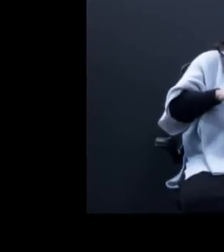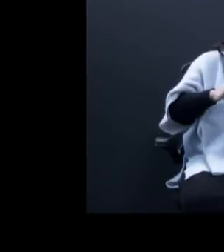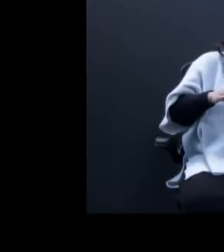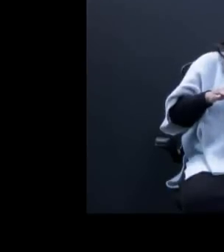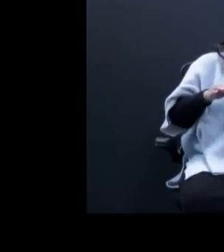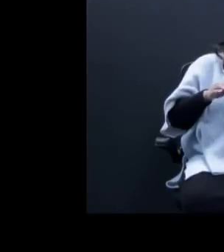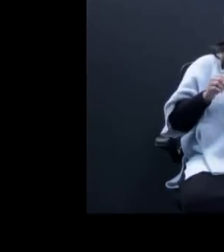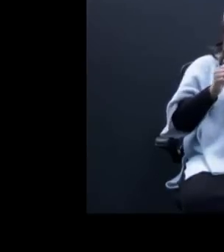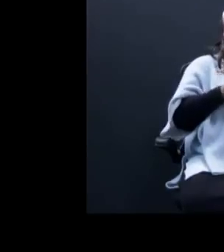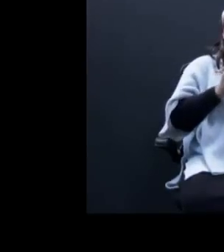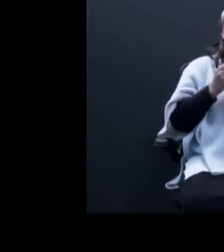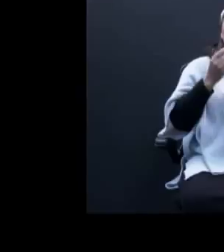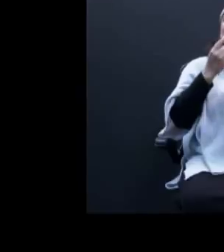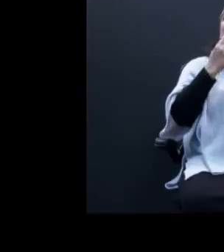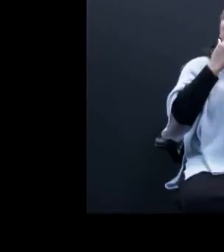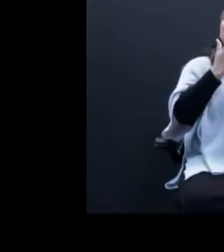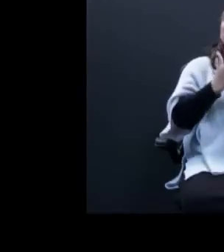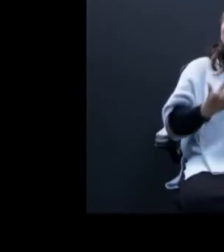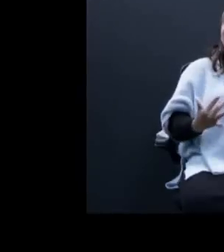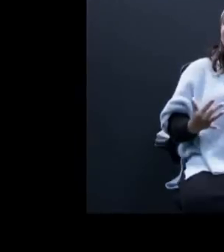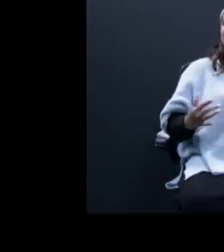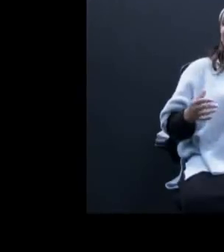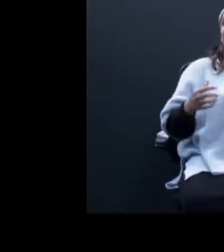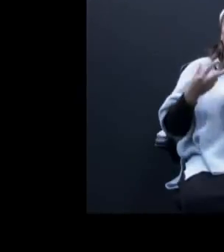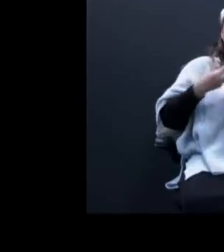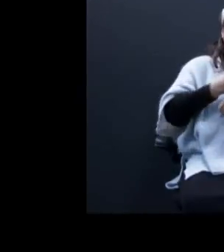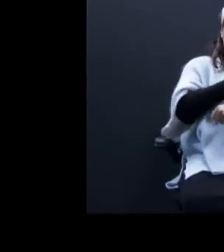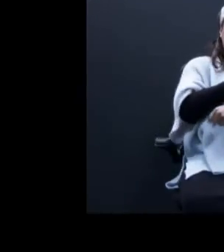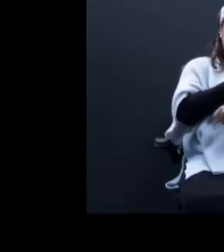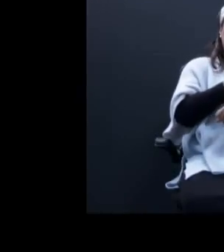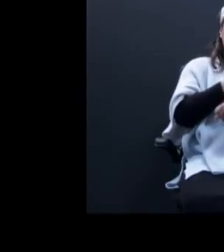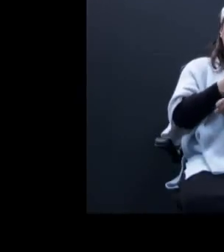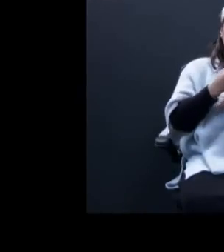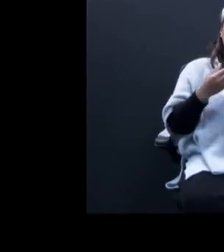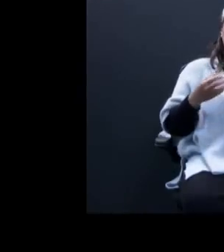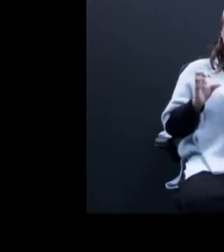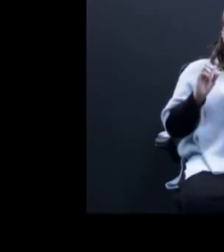That's simple to me. Is that too hard to understand?